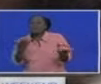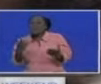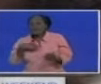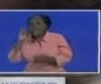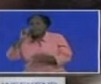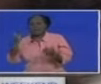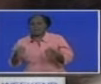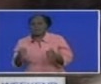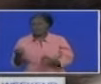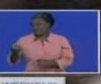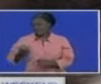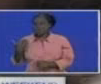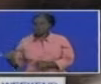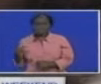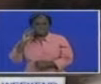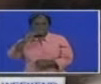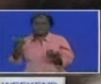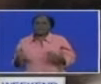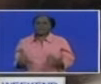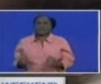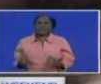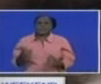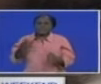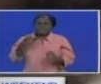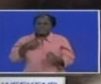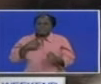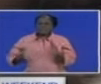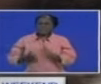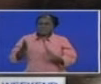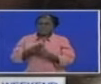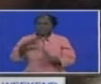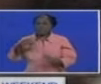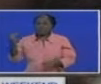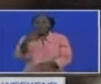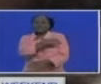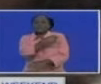Sikumuona, msichana sikumuona. Sasa nikakimbizwa hospitali.